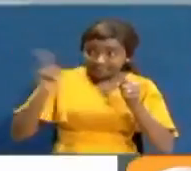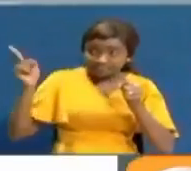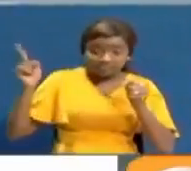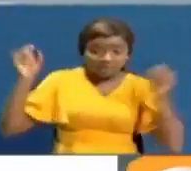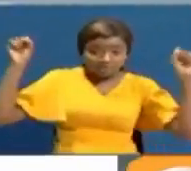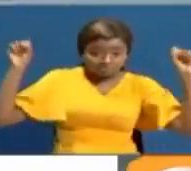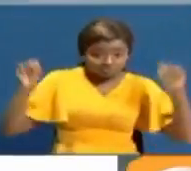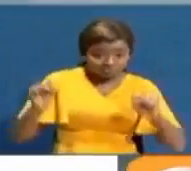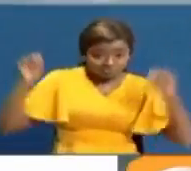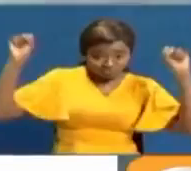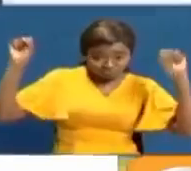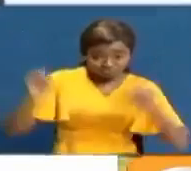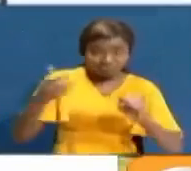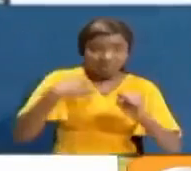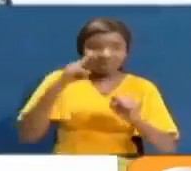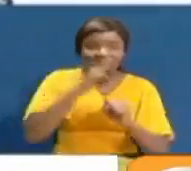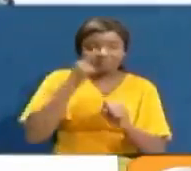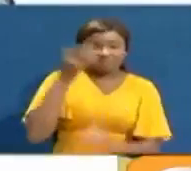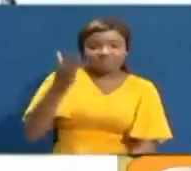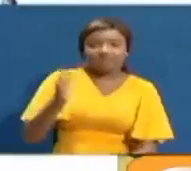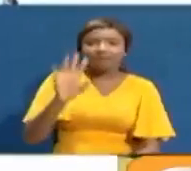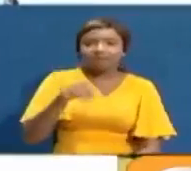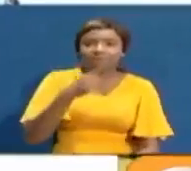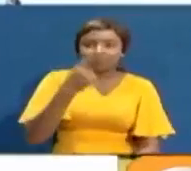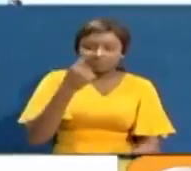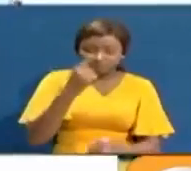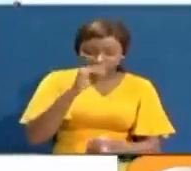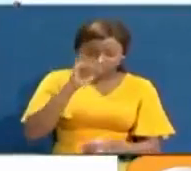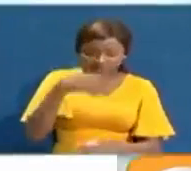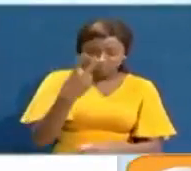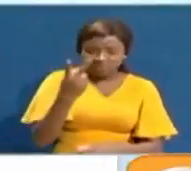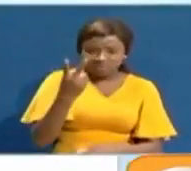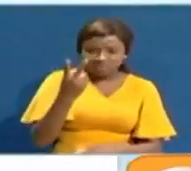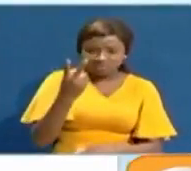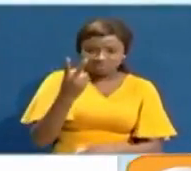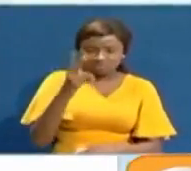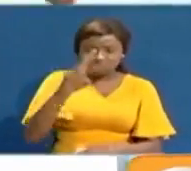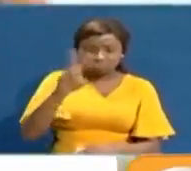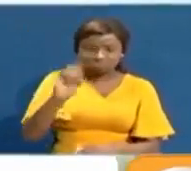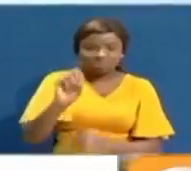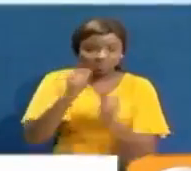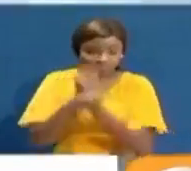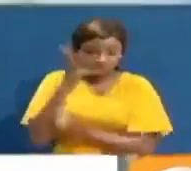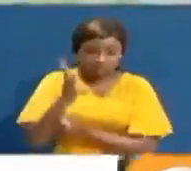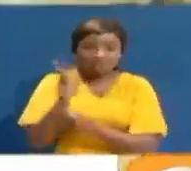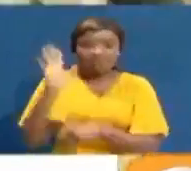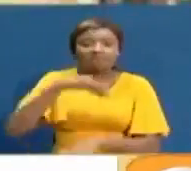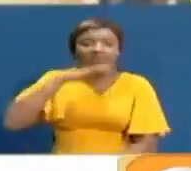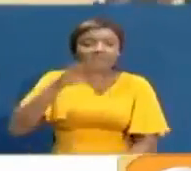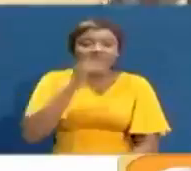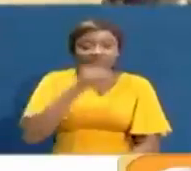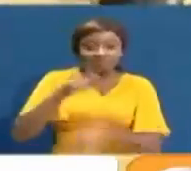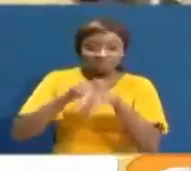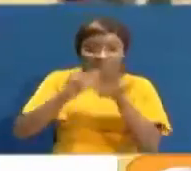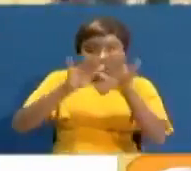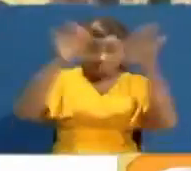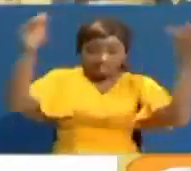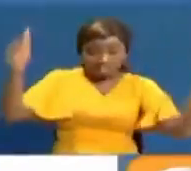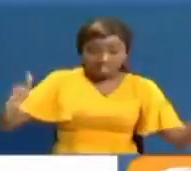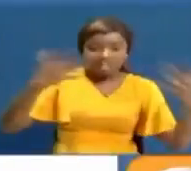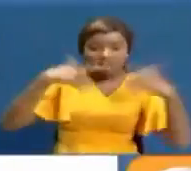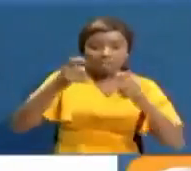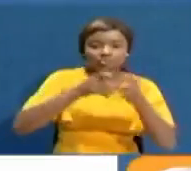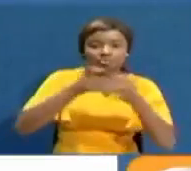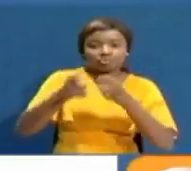On January 24, 2018, two foreign paragliders were killed during a flight when their parachute lost control over the Kerio